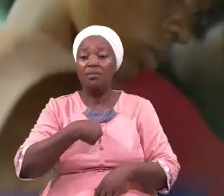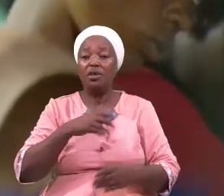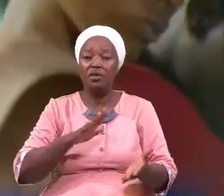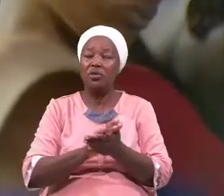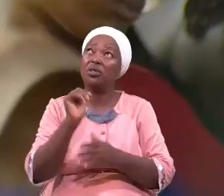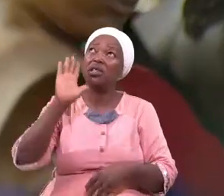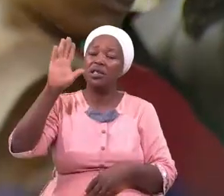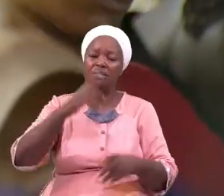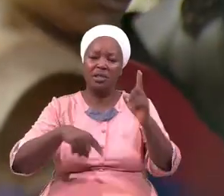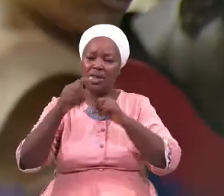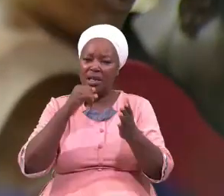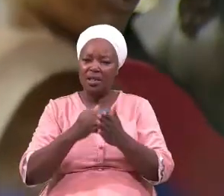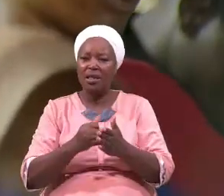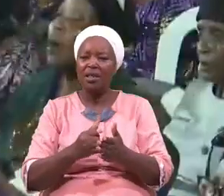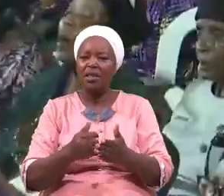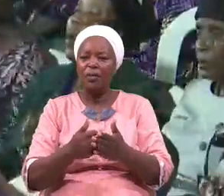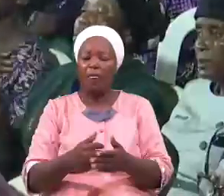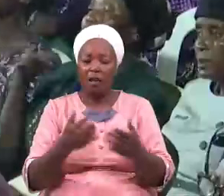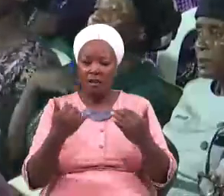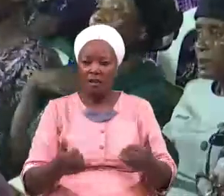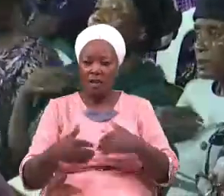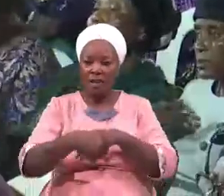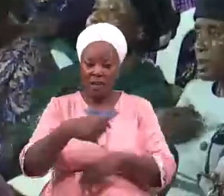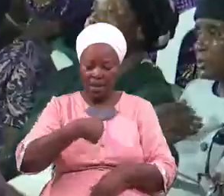Say it for yourself. Tonight, I trust him.